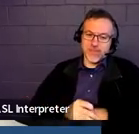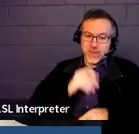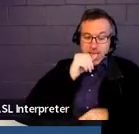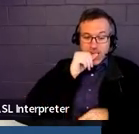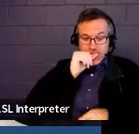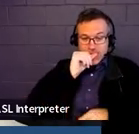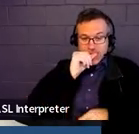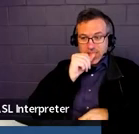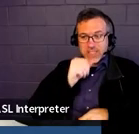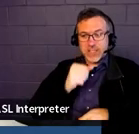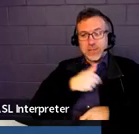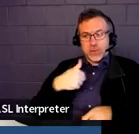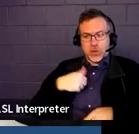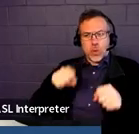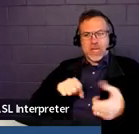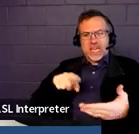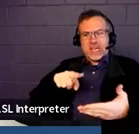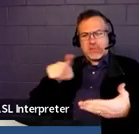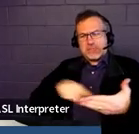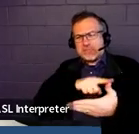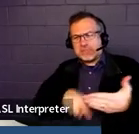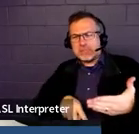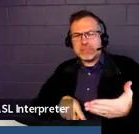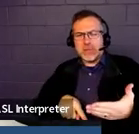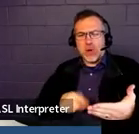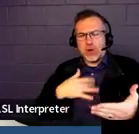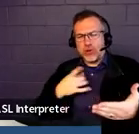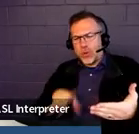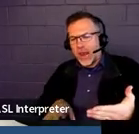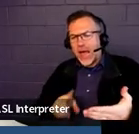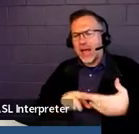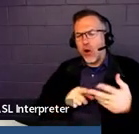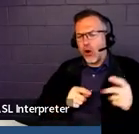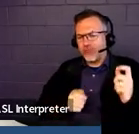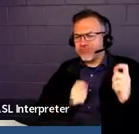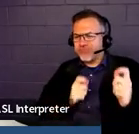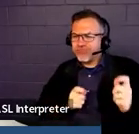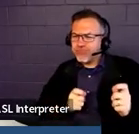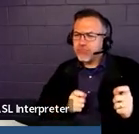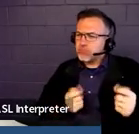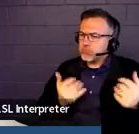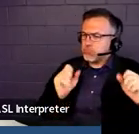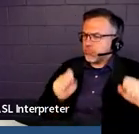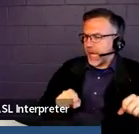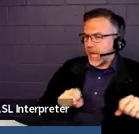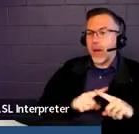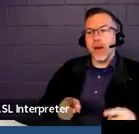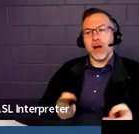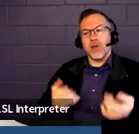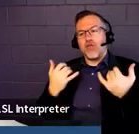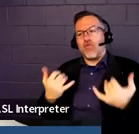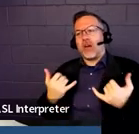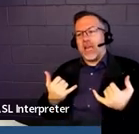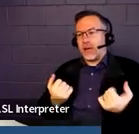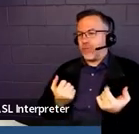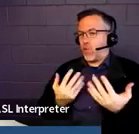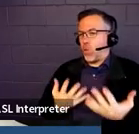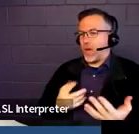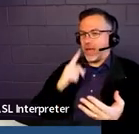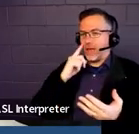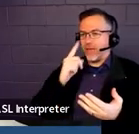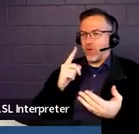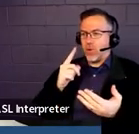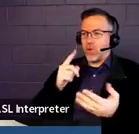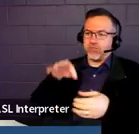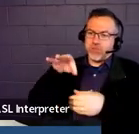or however it's applicable. But for right now, we just have to fall off, and I can only tell you what